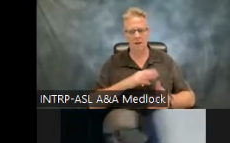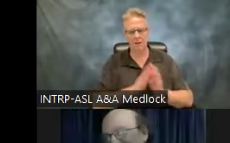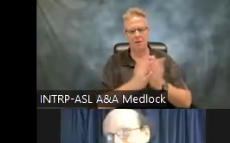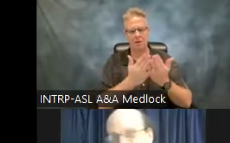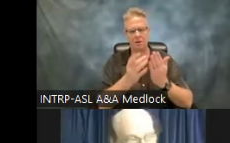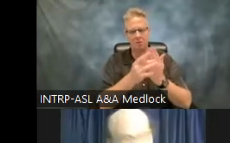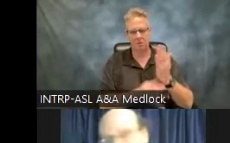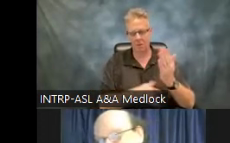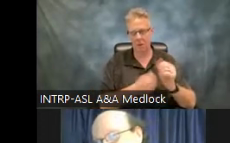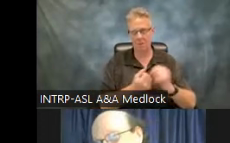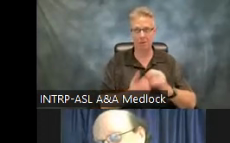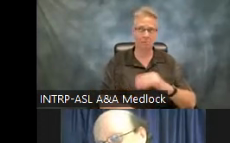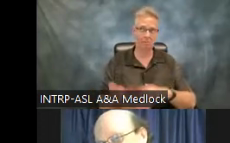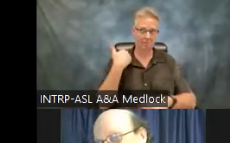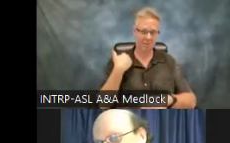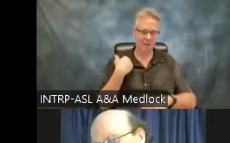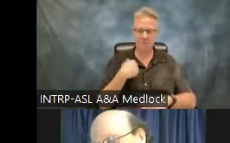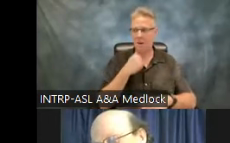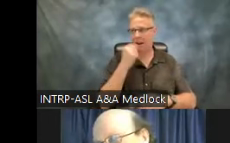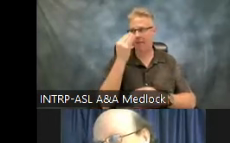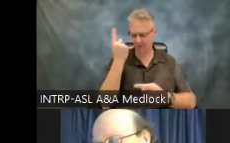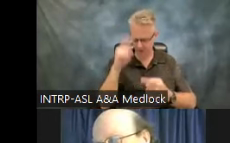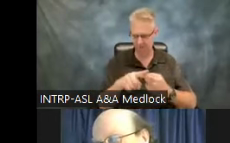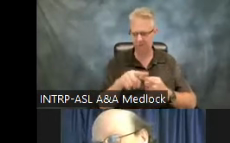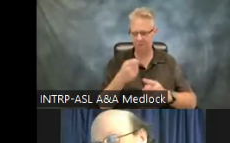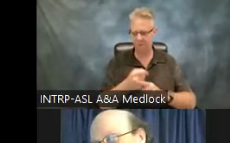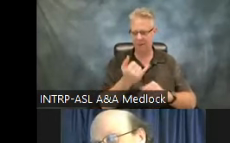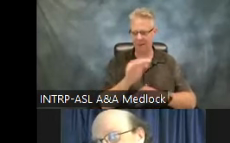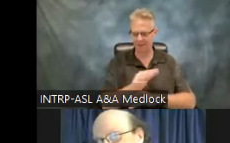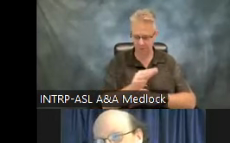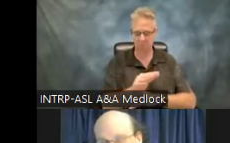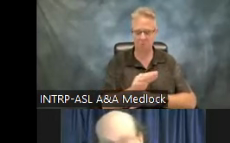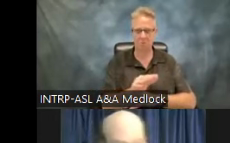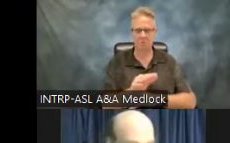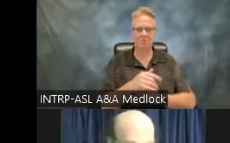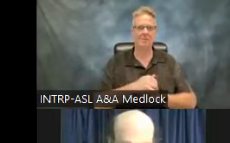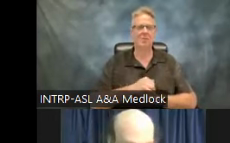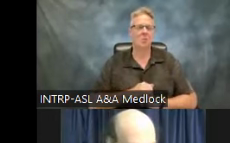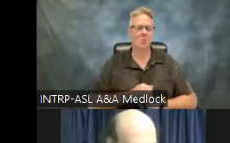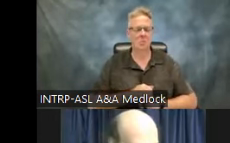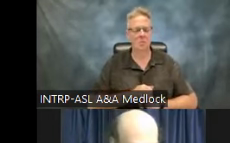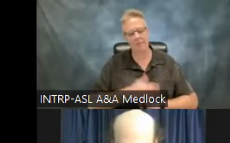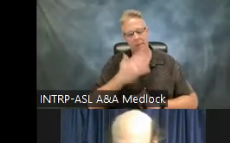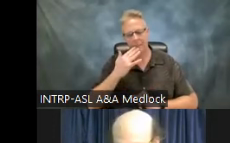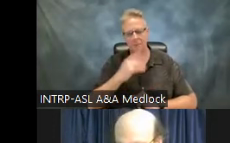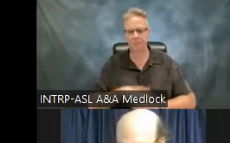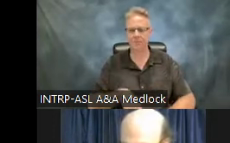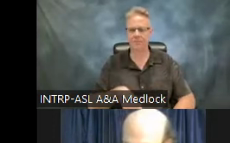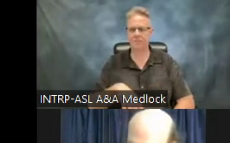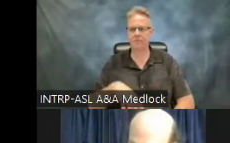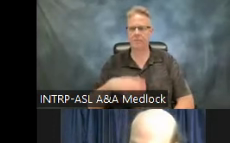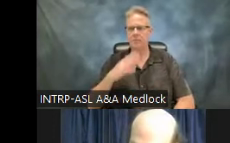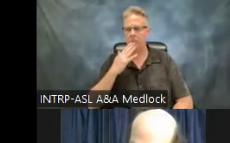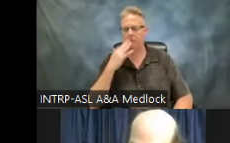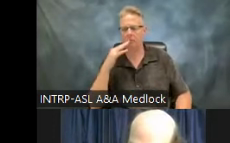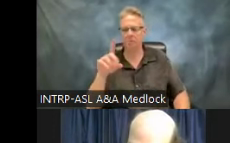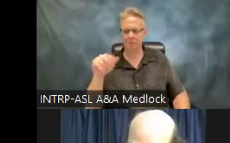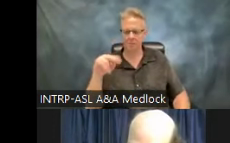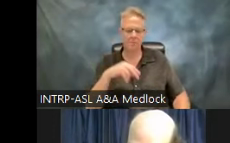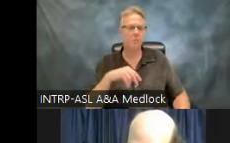months ago, but I wasn't thinking about it until this afternoon when we had our co-chairs meeting. Thanks. Thank you, Co-Chair Dan.